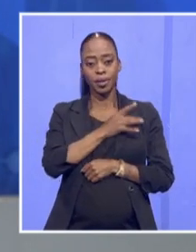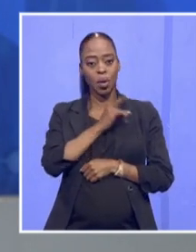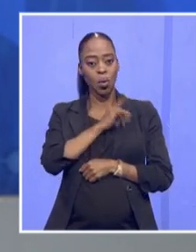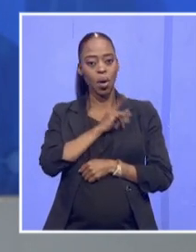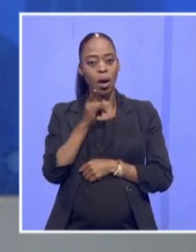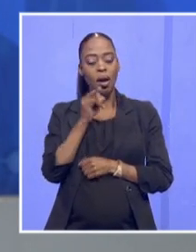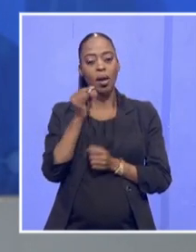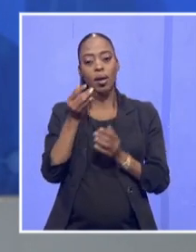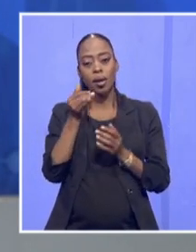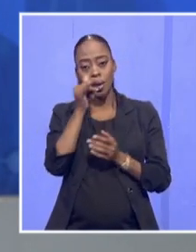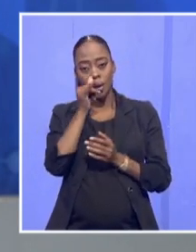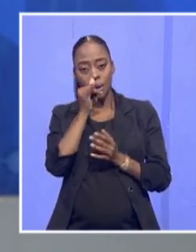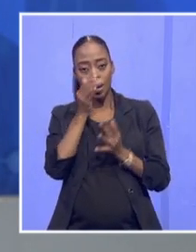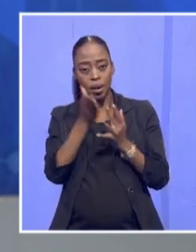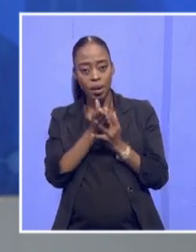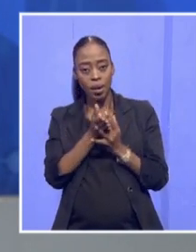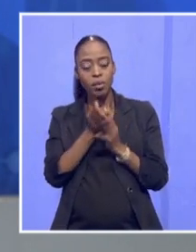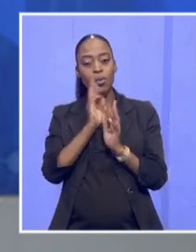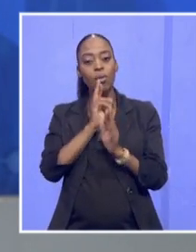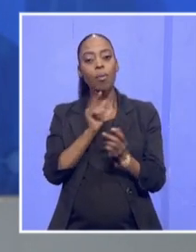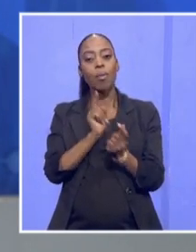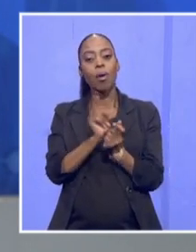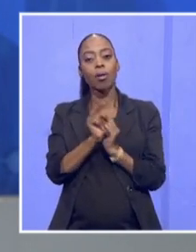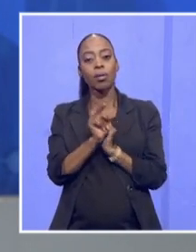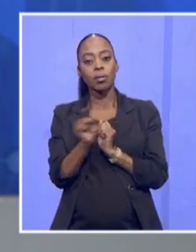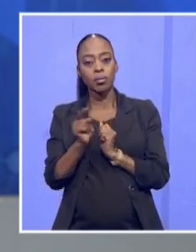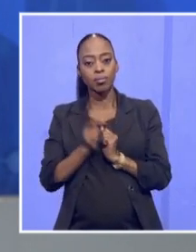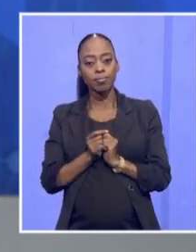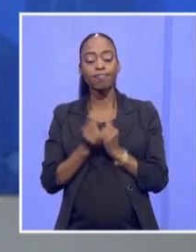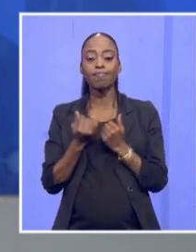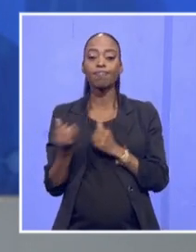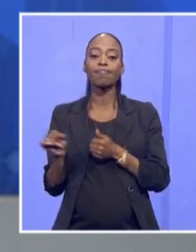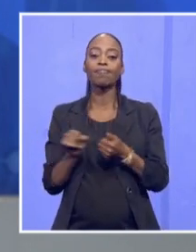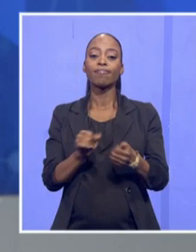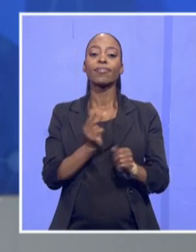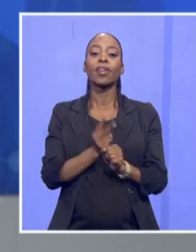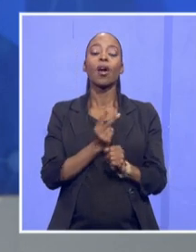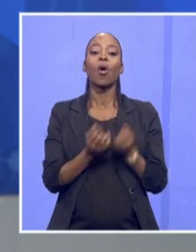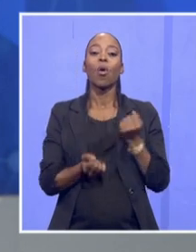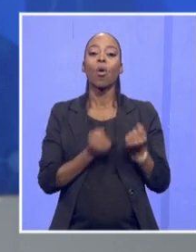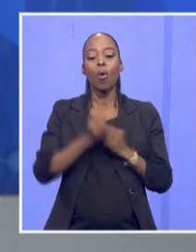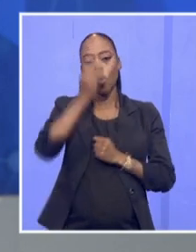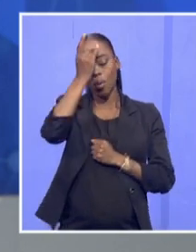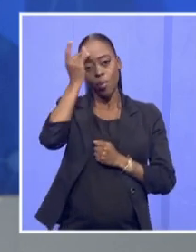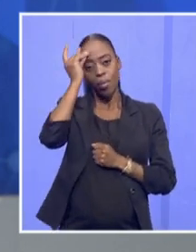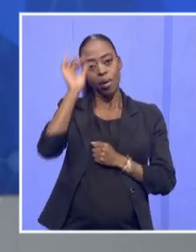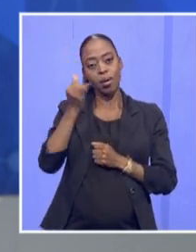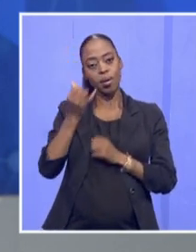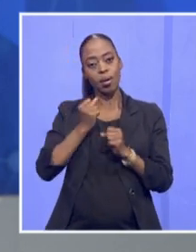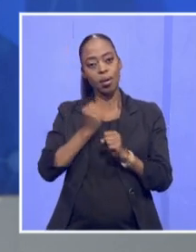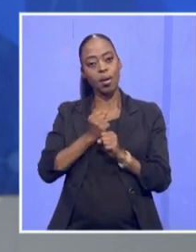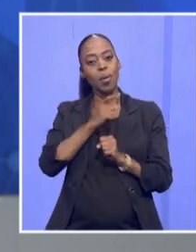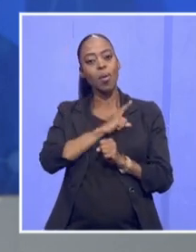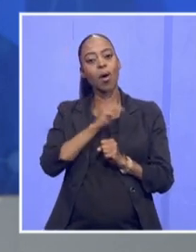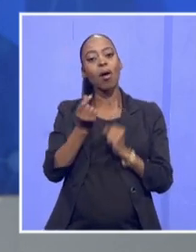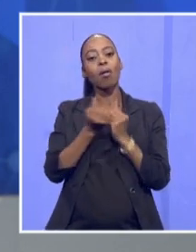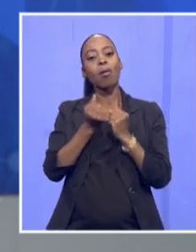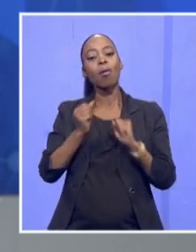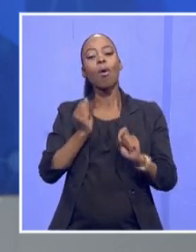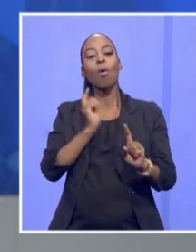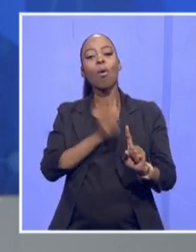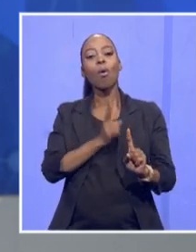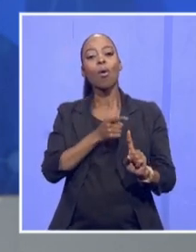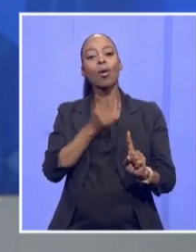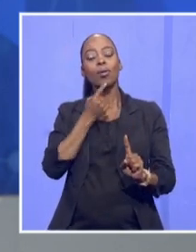criminal case was reported against her. Magor is expected to appear in court in March next year. This is after she was released on warning for